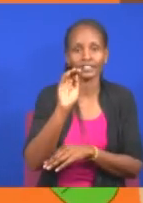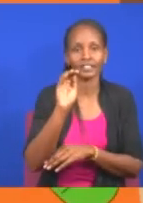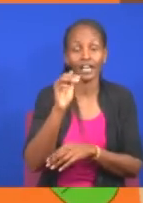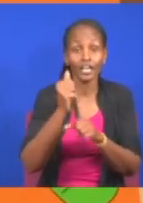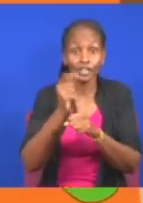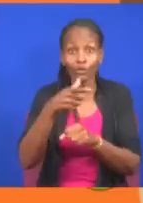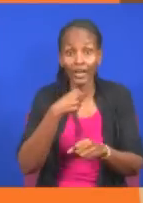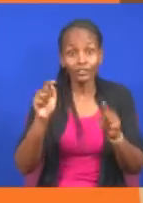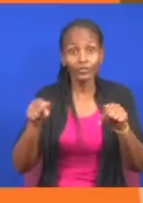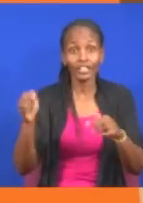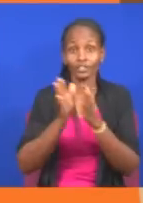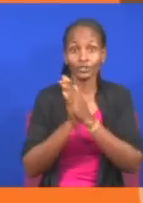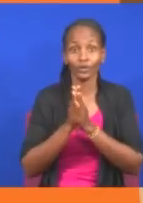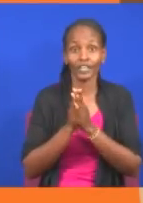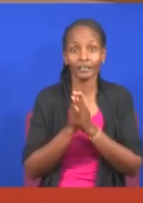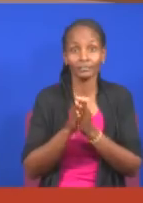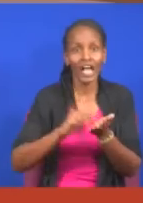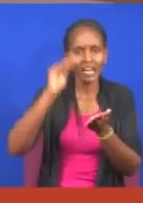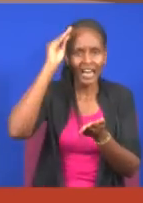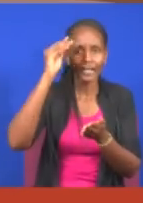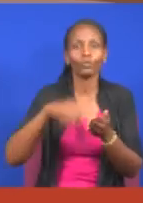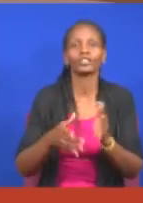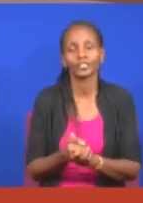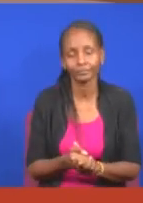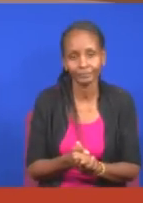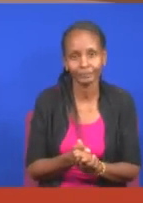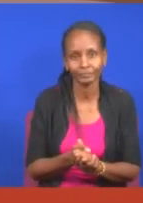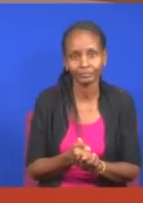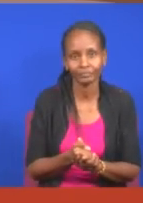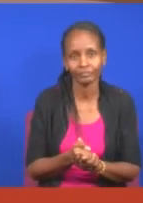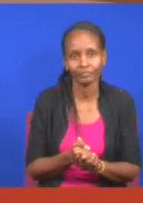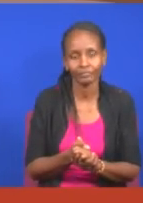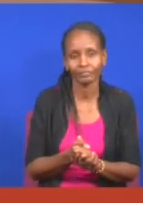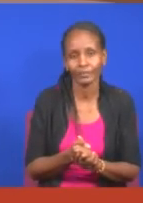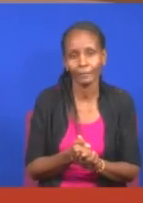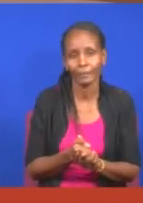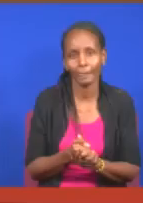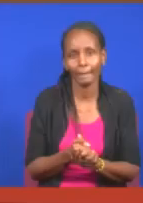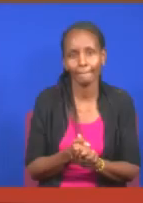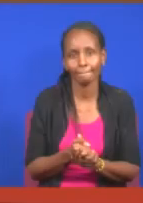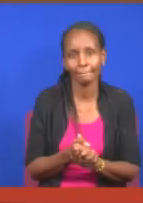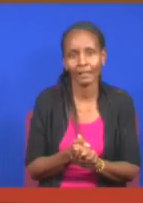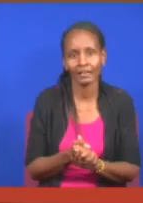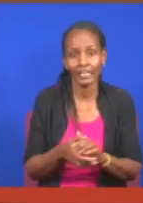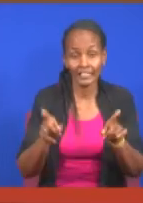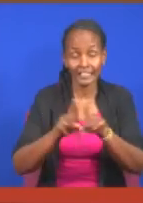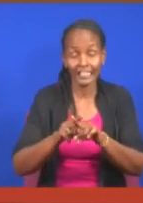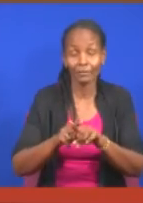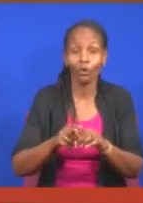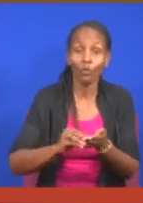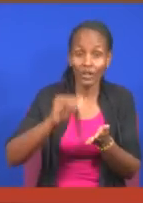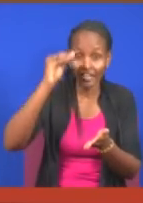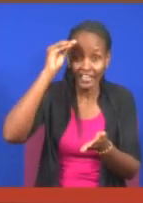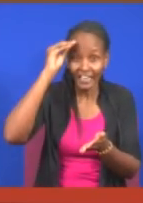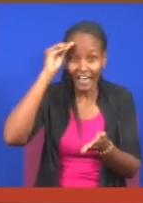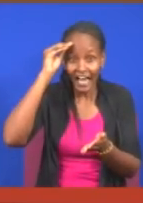like today's story? What did you learn from it? Sure we did. We learned, the moral of the story